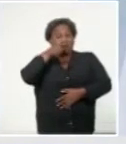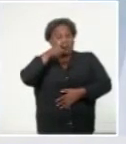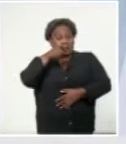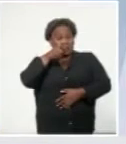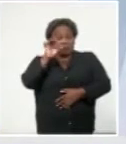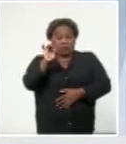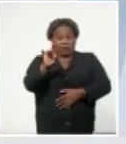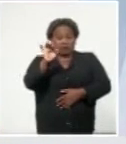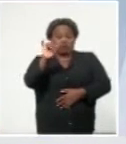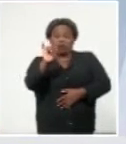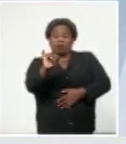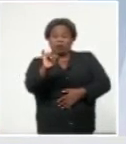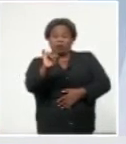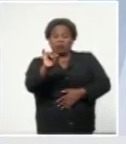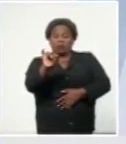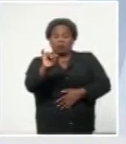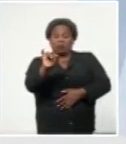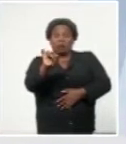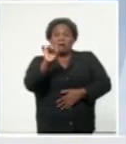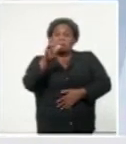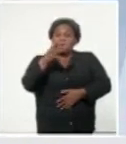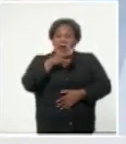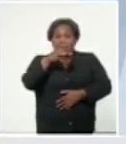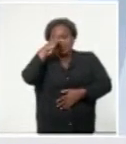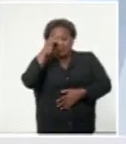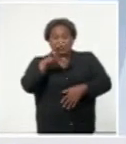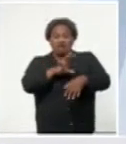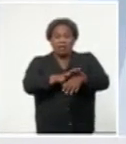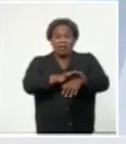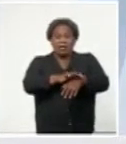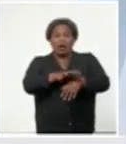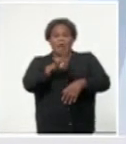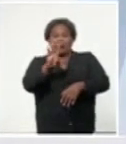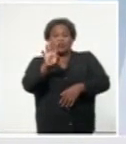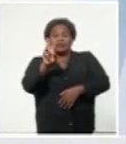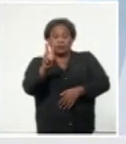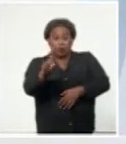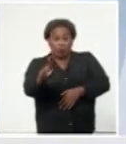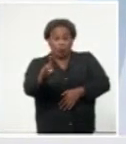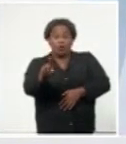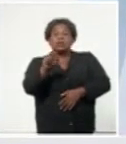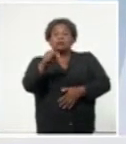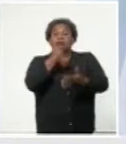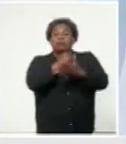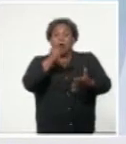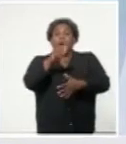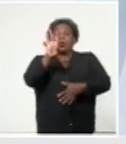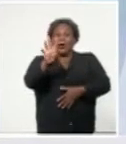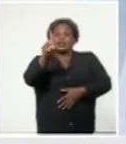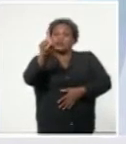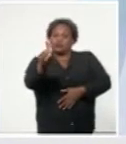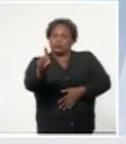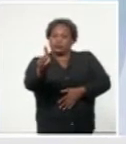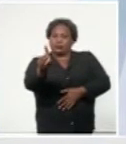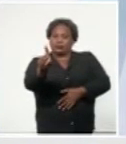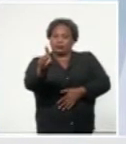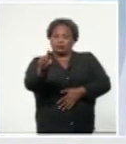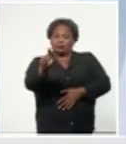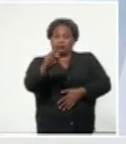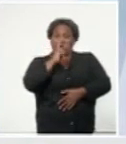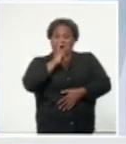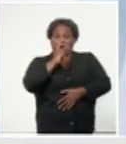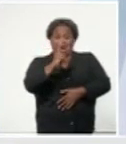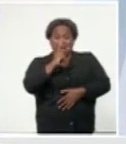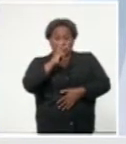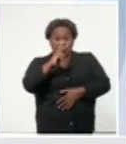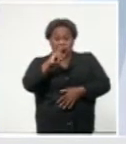remain admitted, 6 in surveillance, 42 are suspects, and